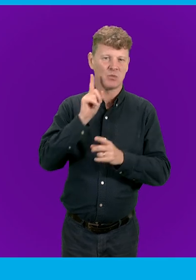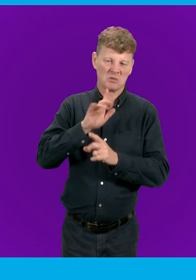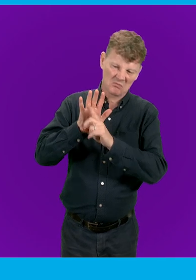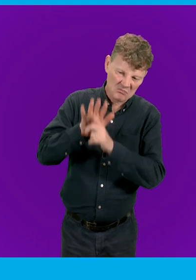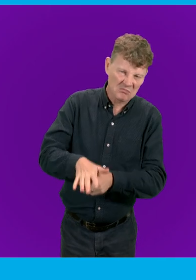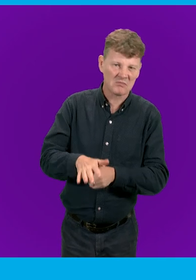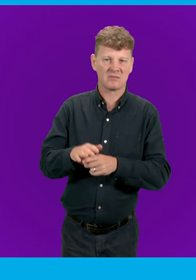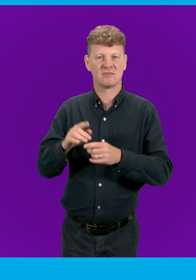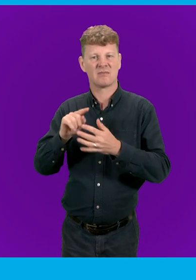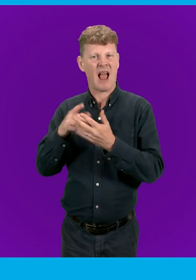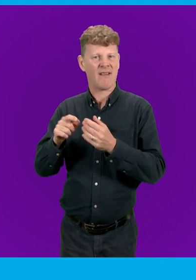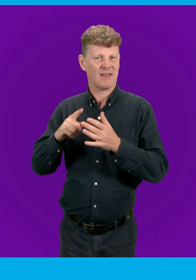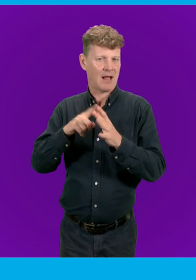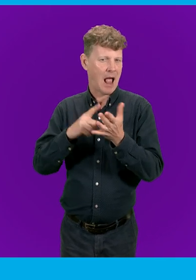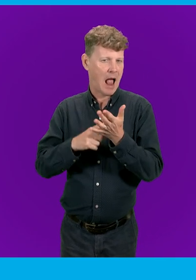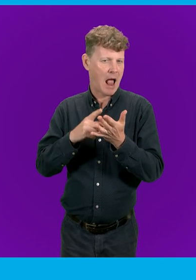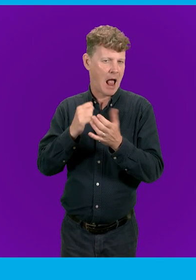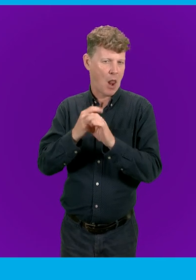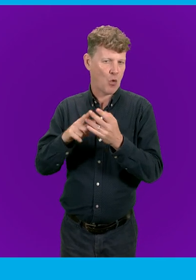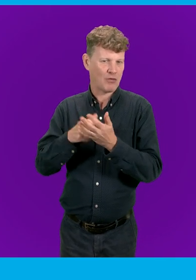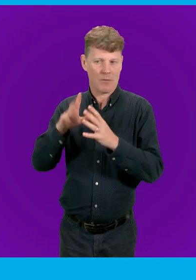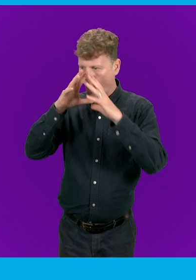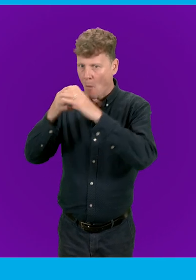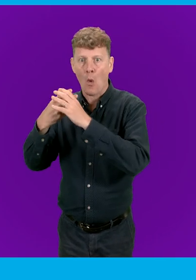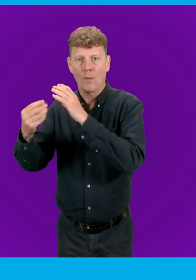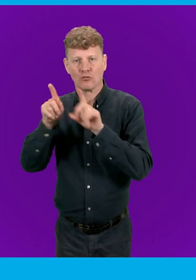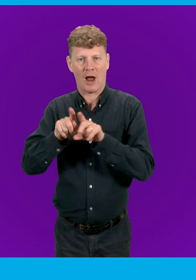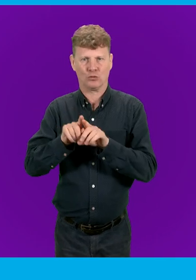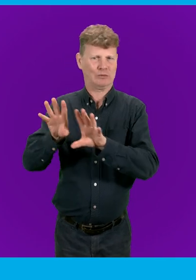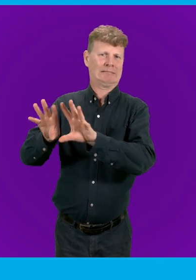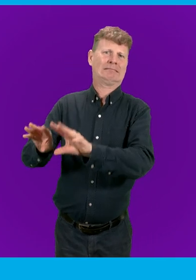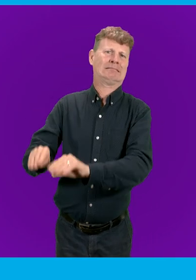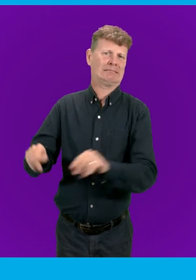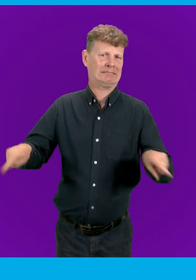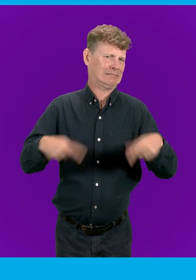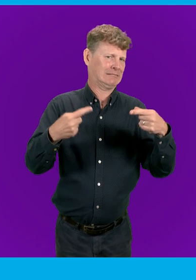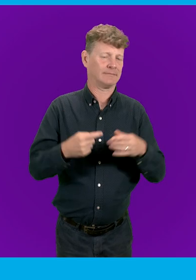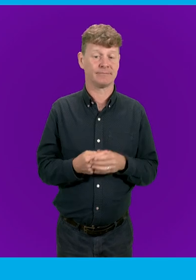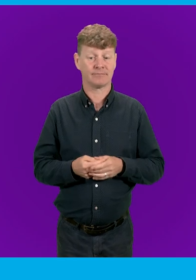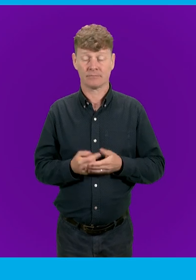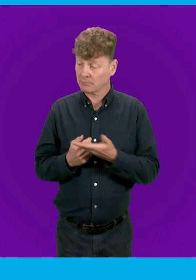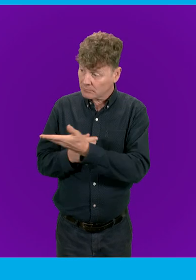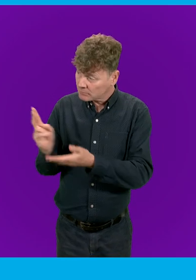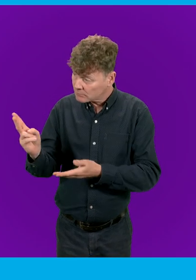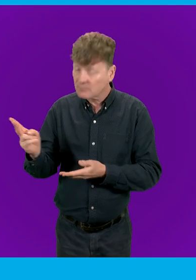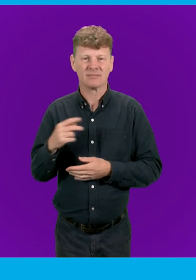etc. What is there any thoughts on that, Christine, Tia? I think that was when we first came together, we talked a lot